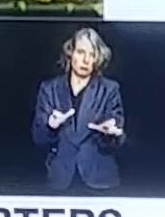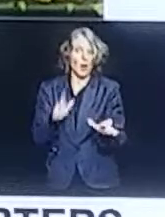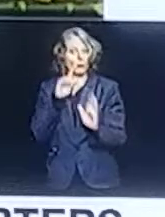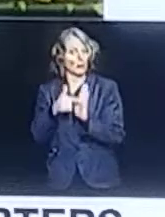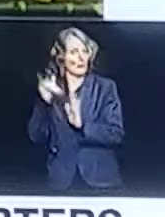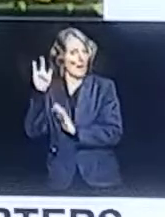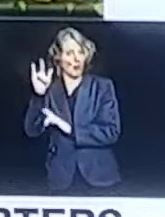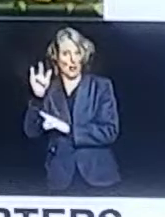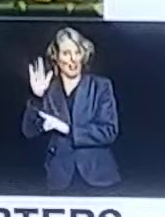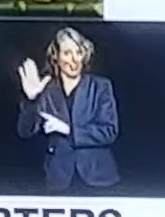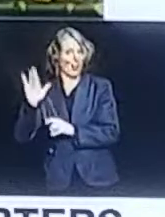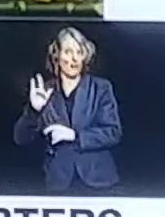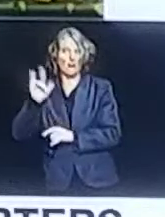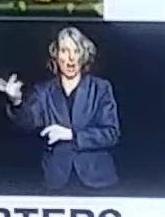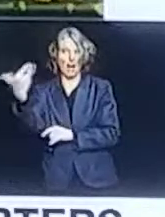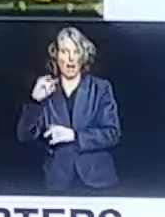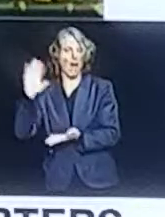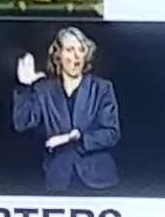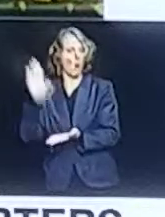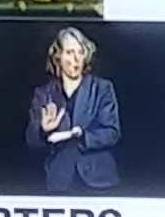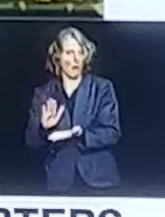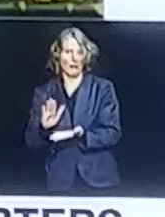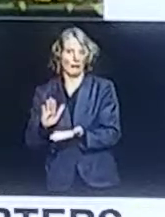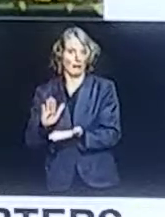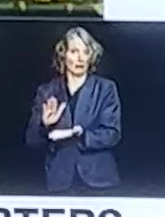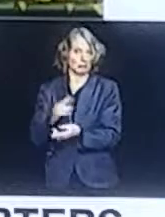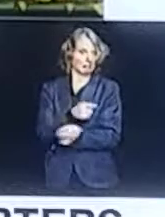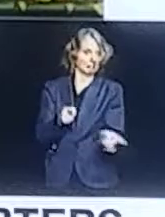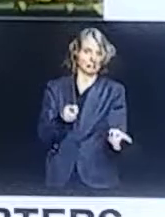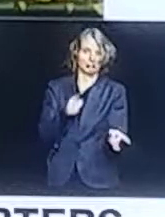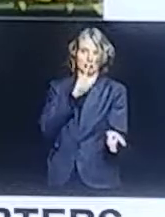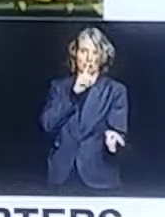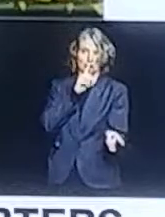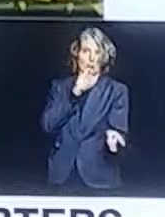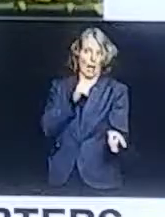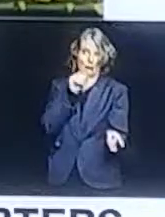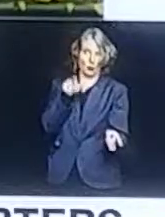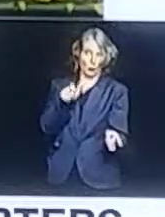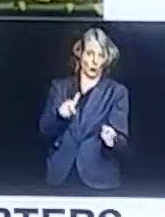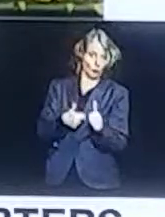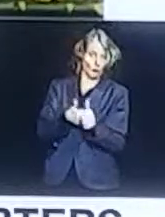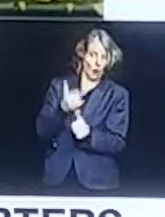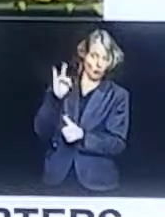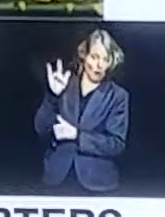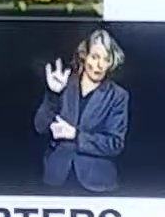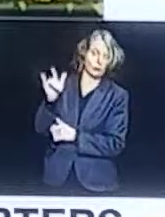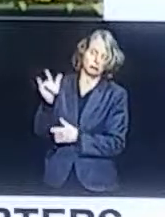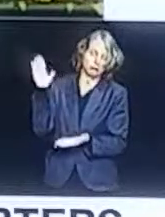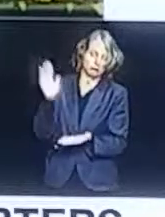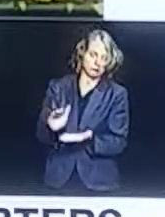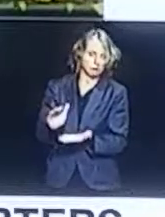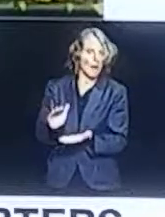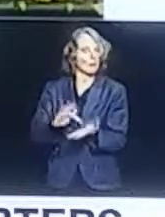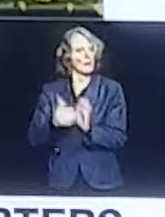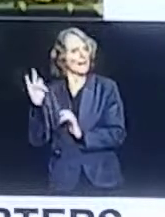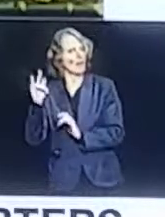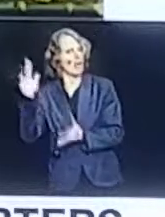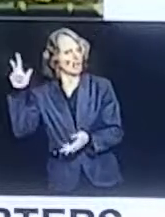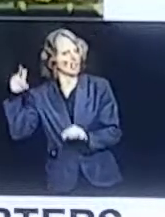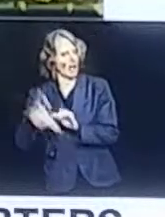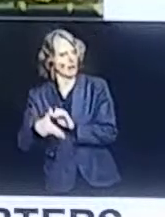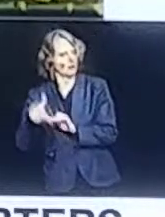airlines reduce their flights because people are understanding that they are not supposed to travel right now. On top of that, with the concerns